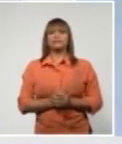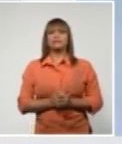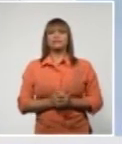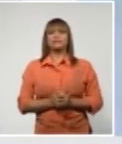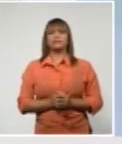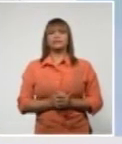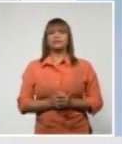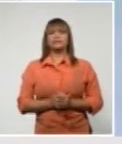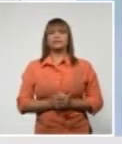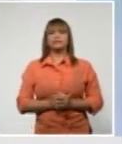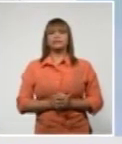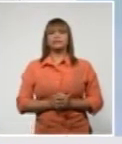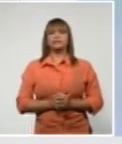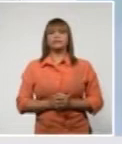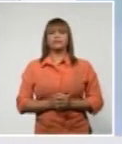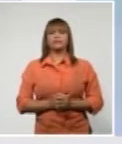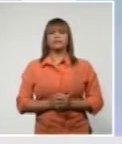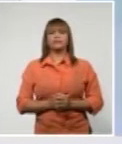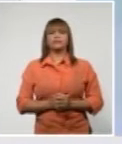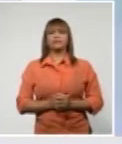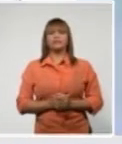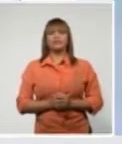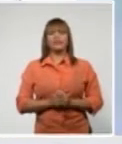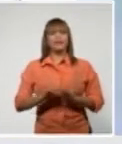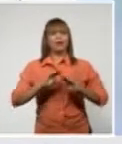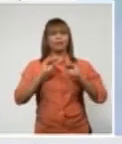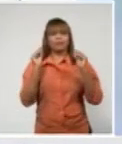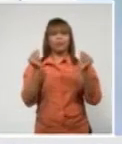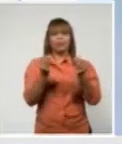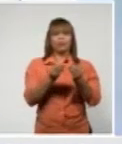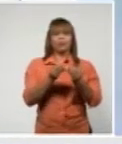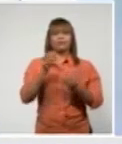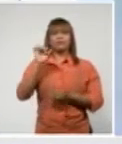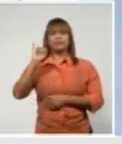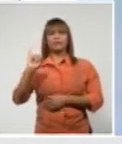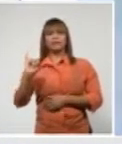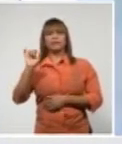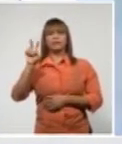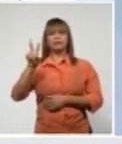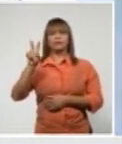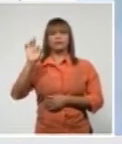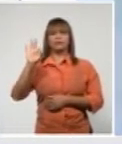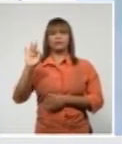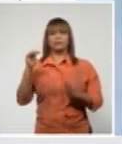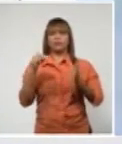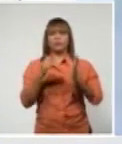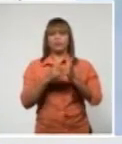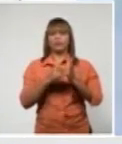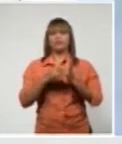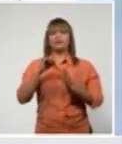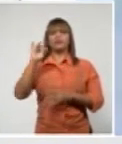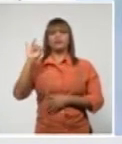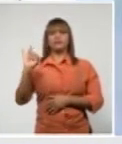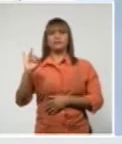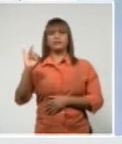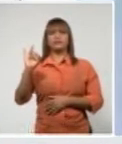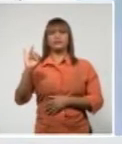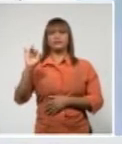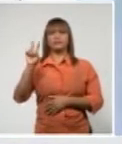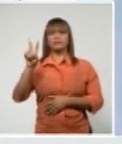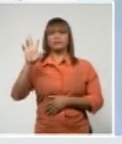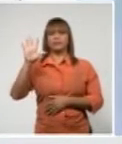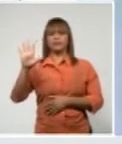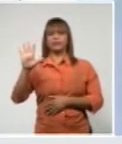48 people with the virus. This brings the total number of samples processed in the entire country since